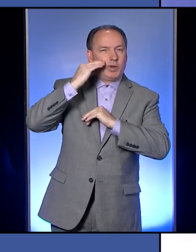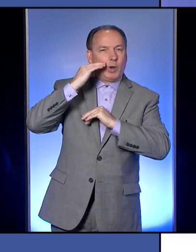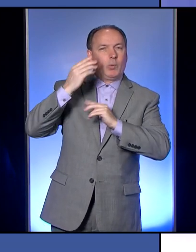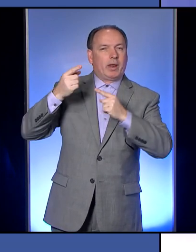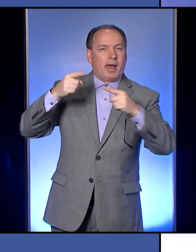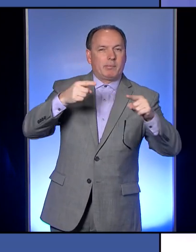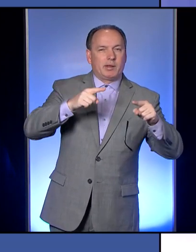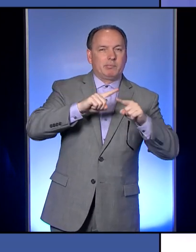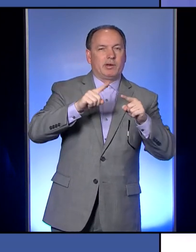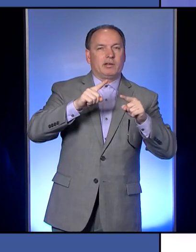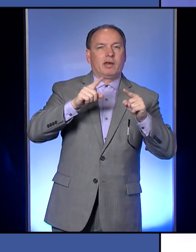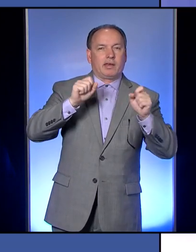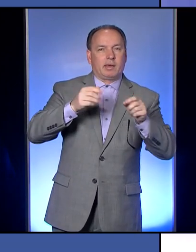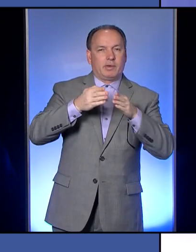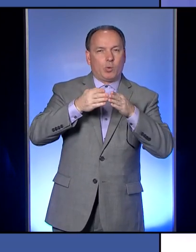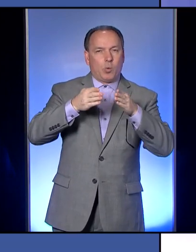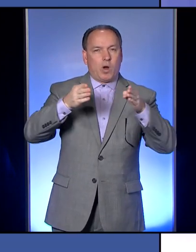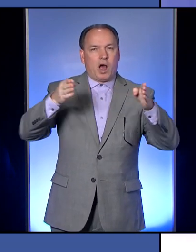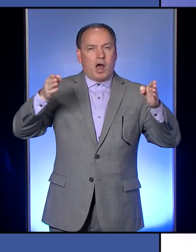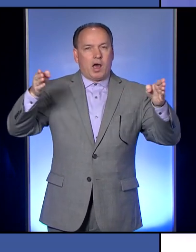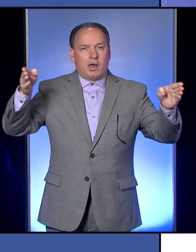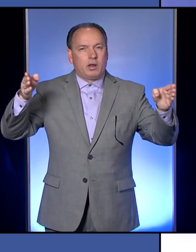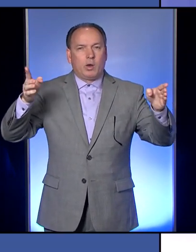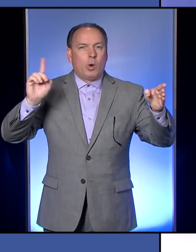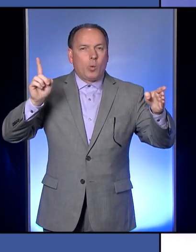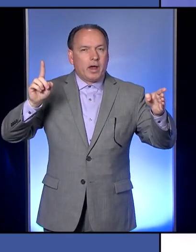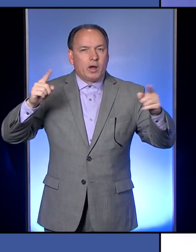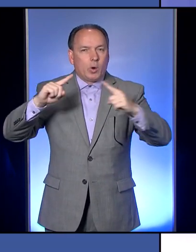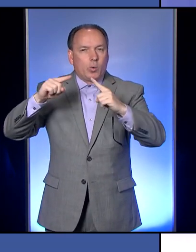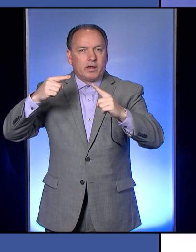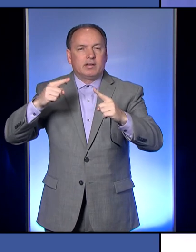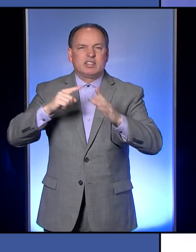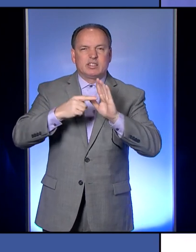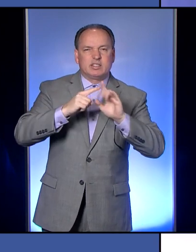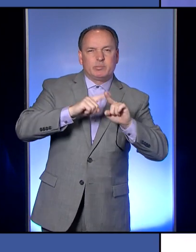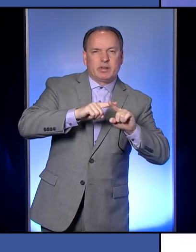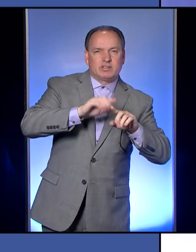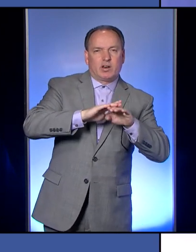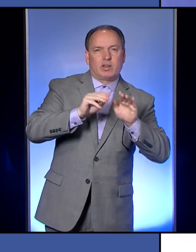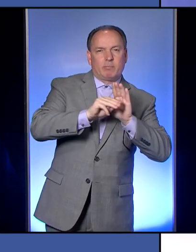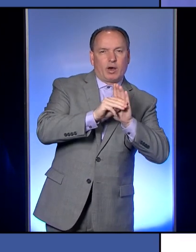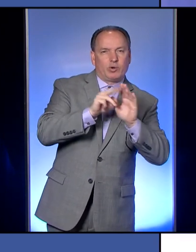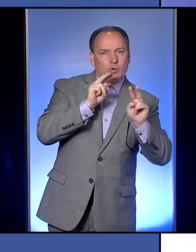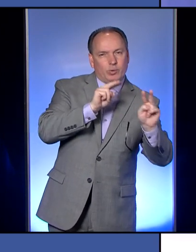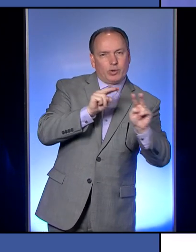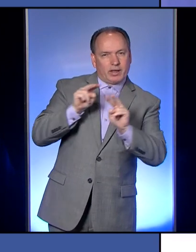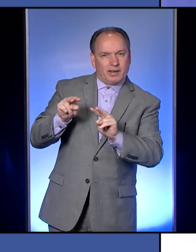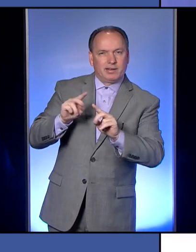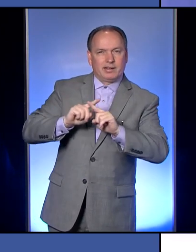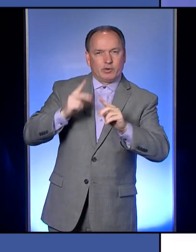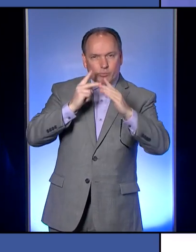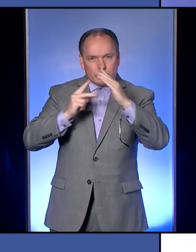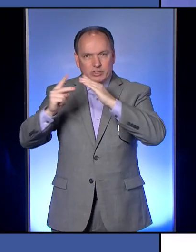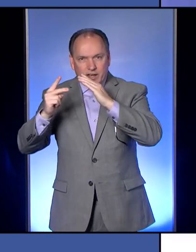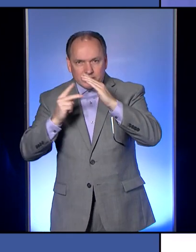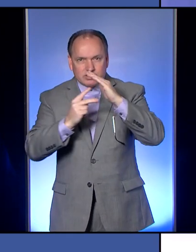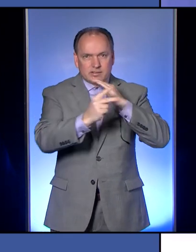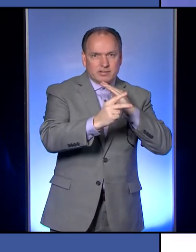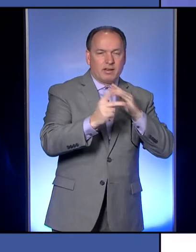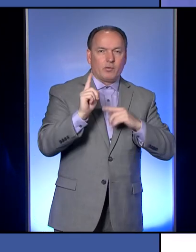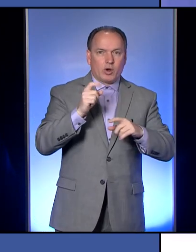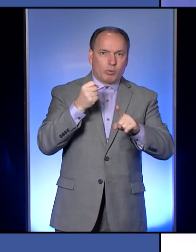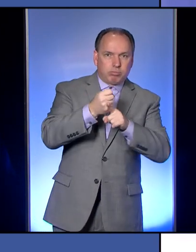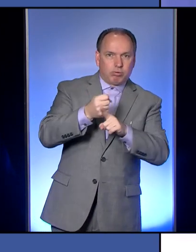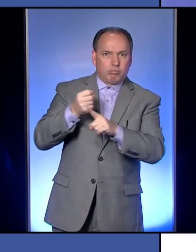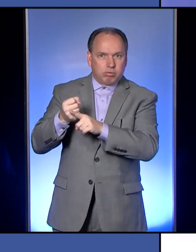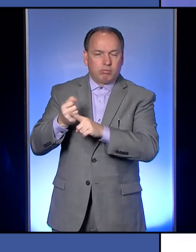swath of where and when. And so depending on the model you look at, there's different predictions of areas that may hit and to